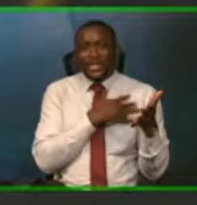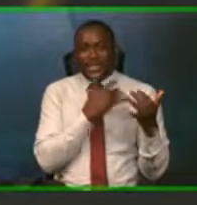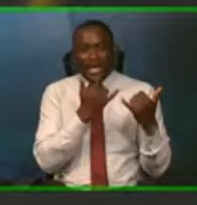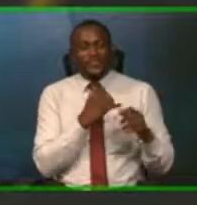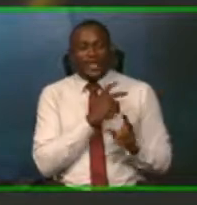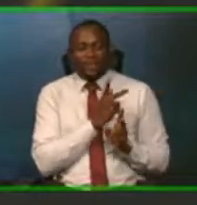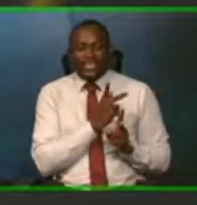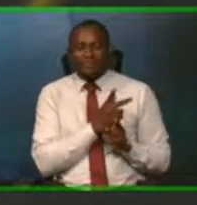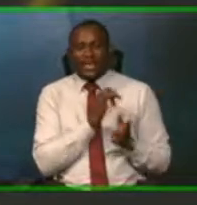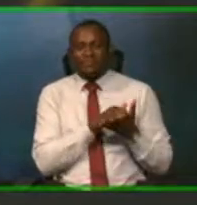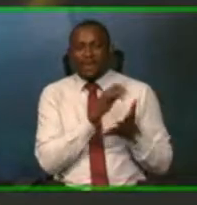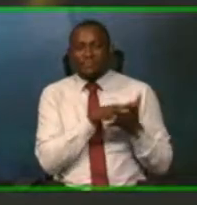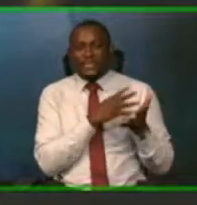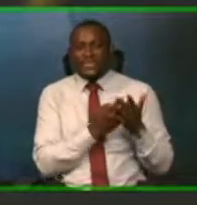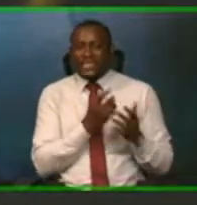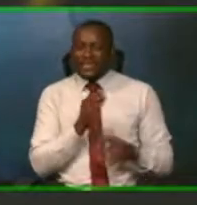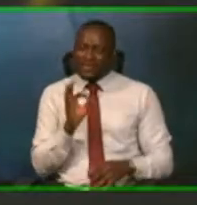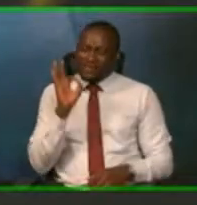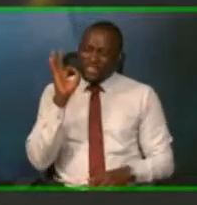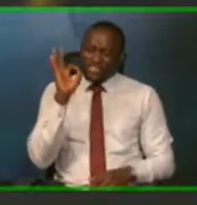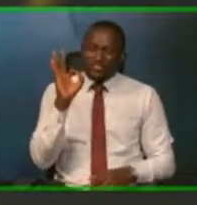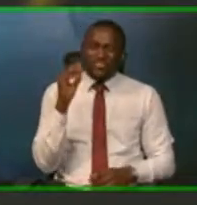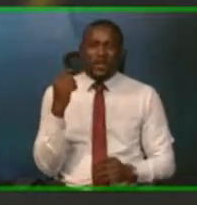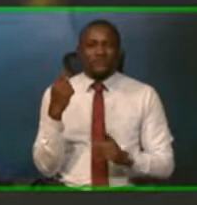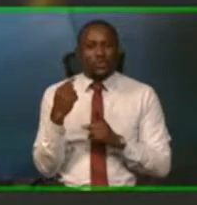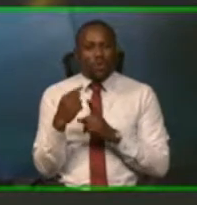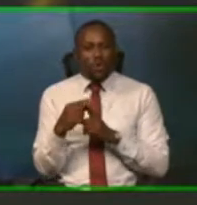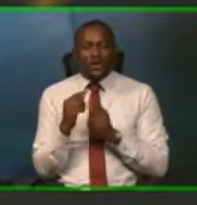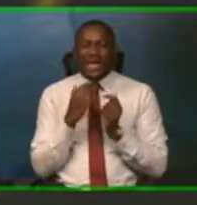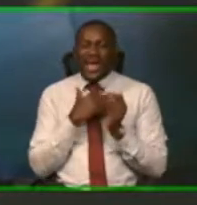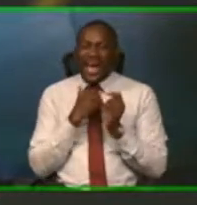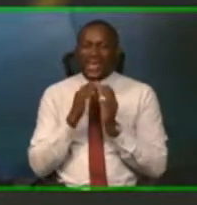the ministry of the word and prayer.